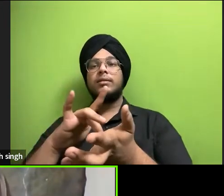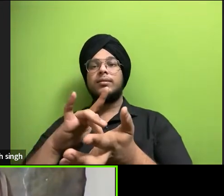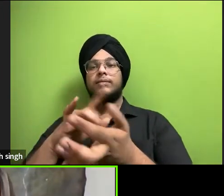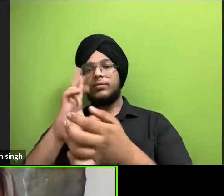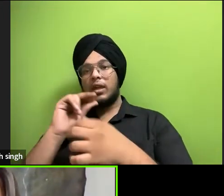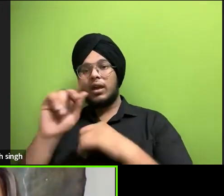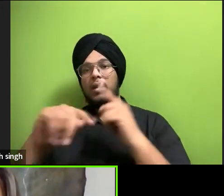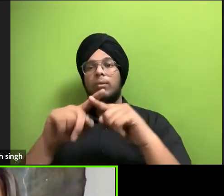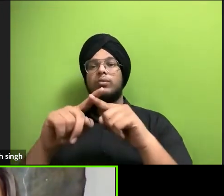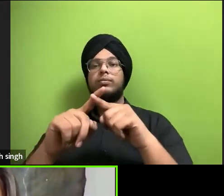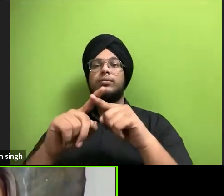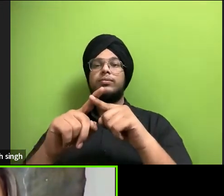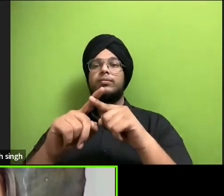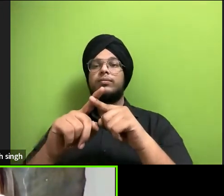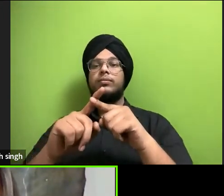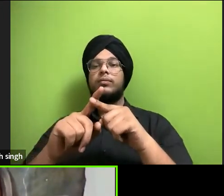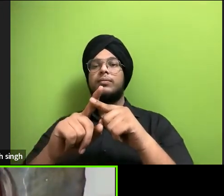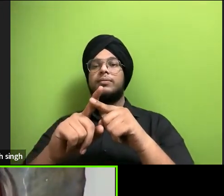about